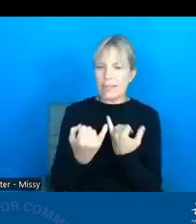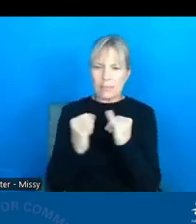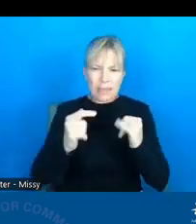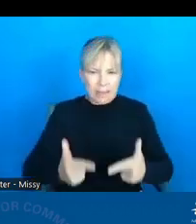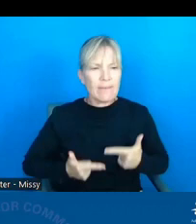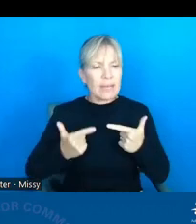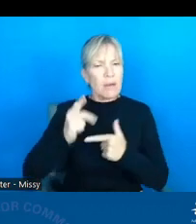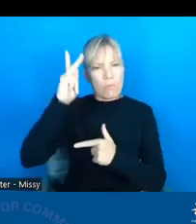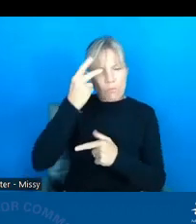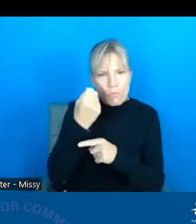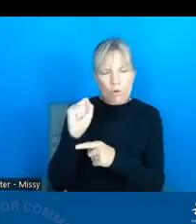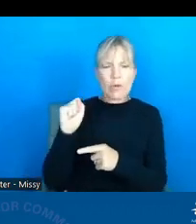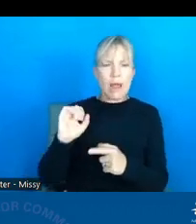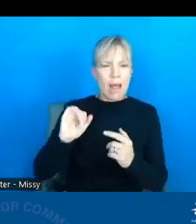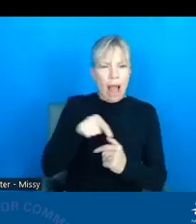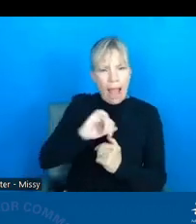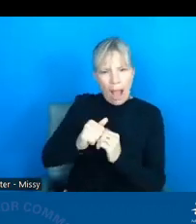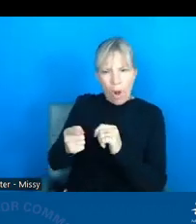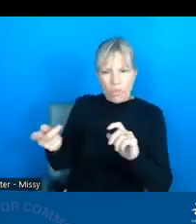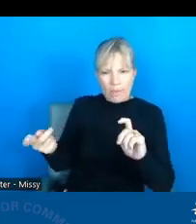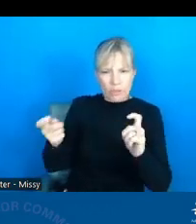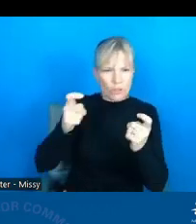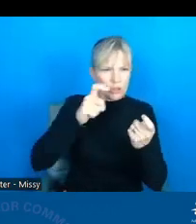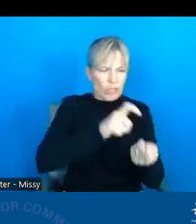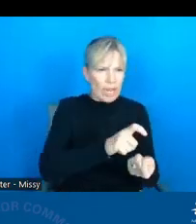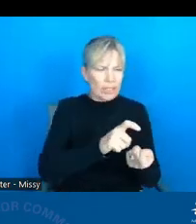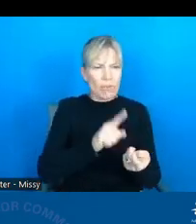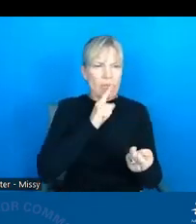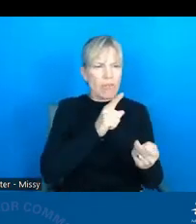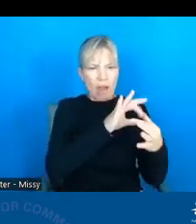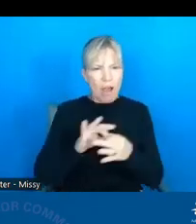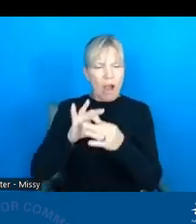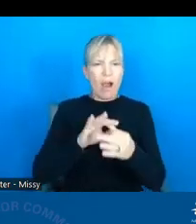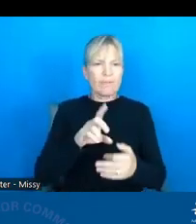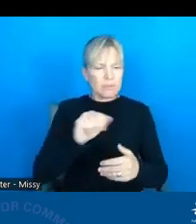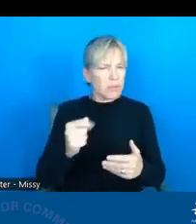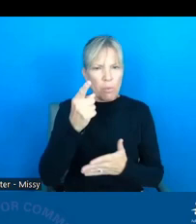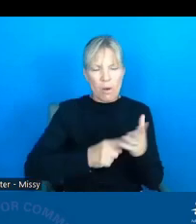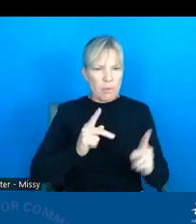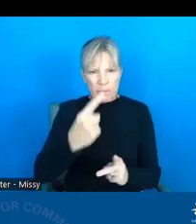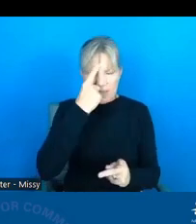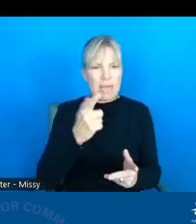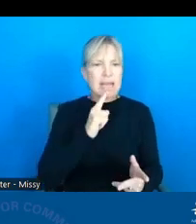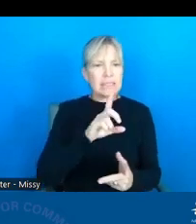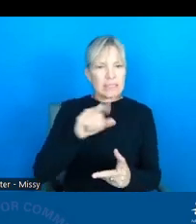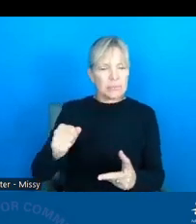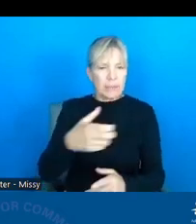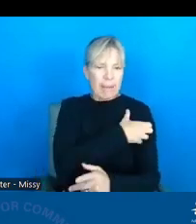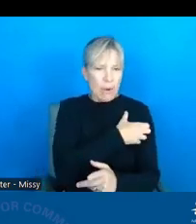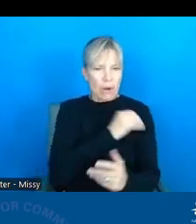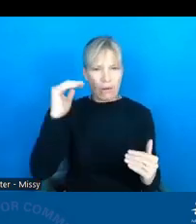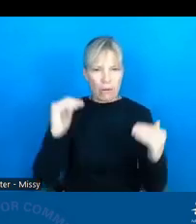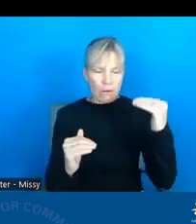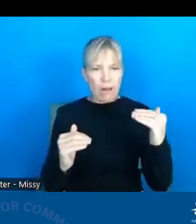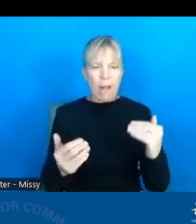living movement is how they have changed the paradigm of disability. It's about disability power. It's